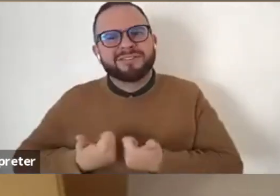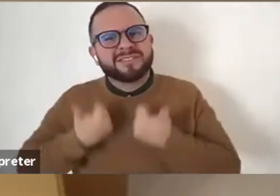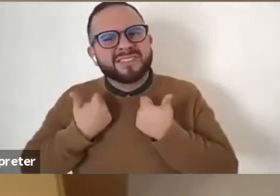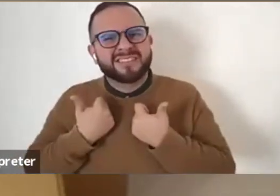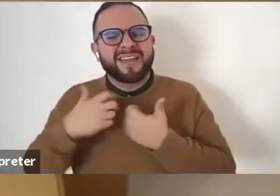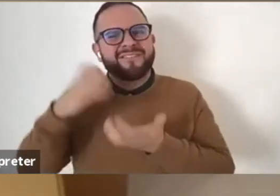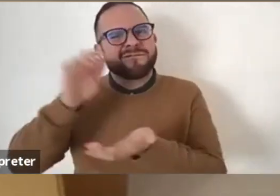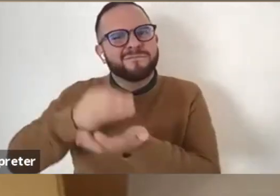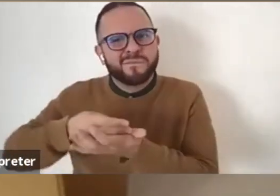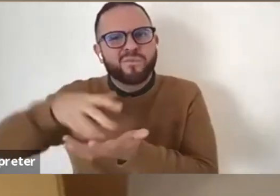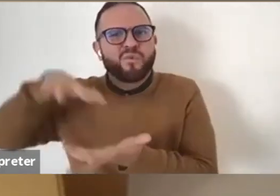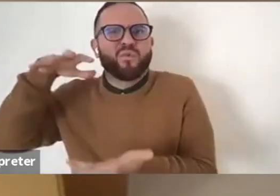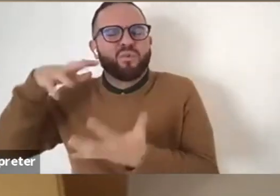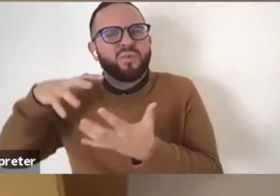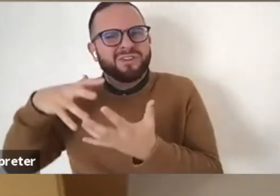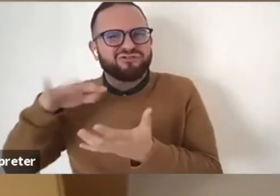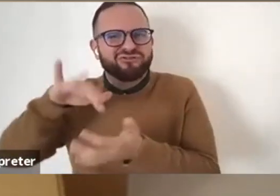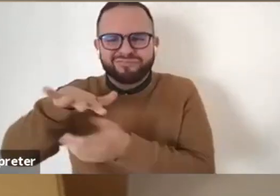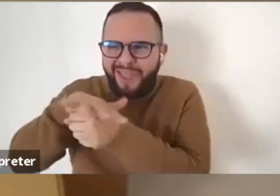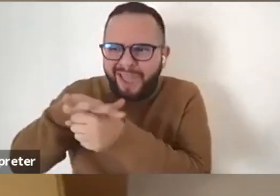and it's really